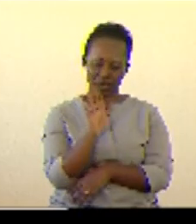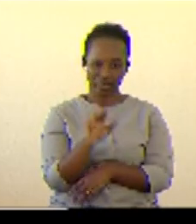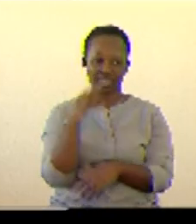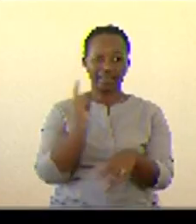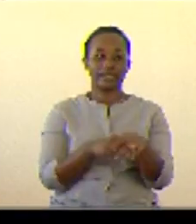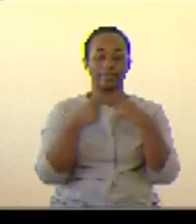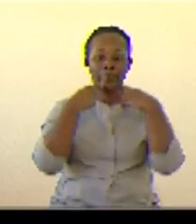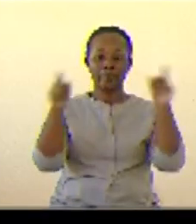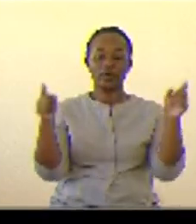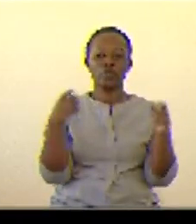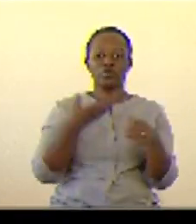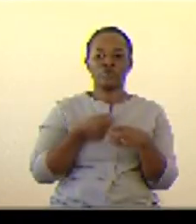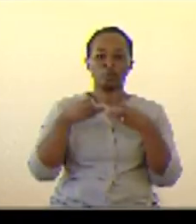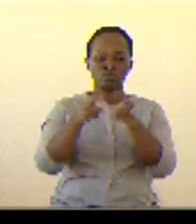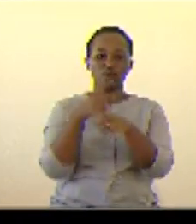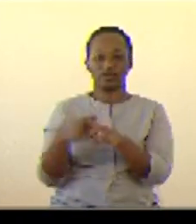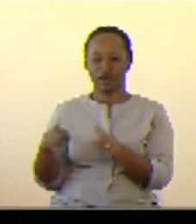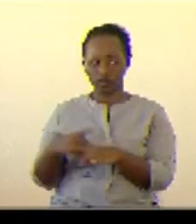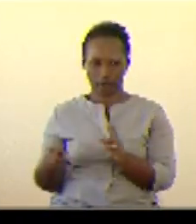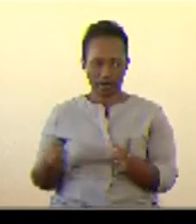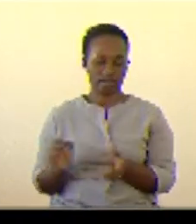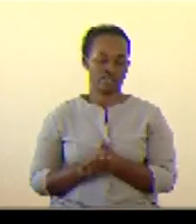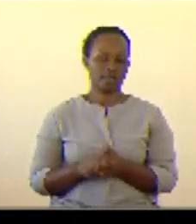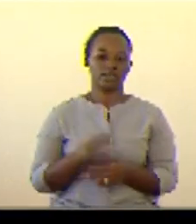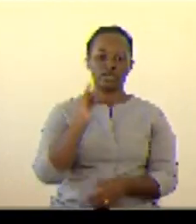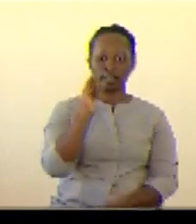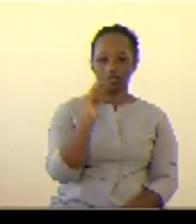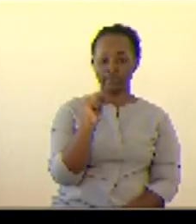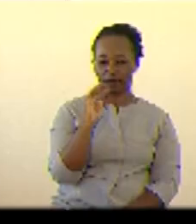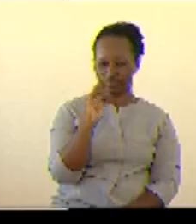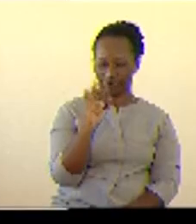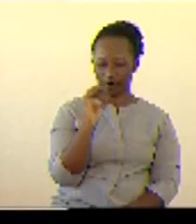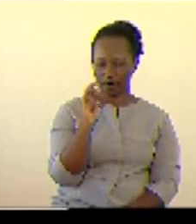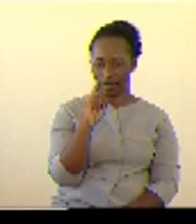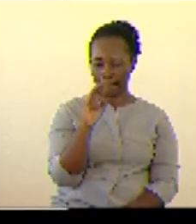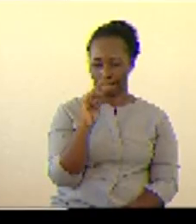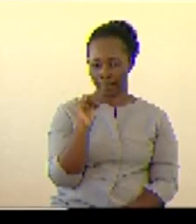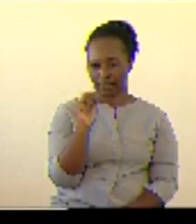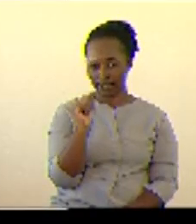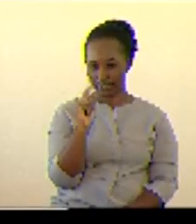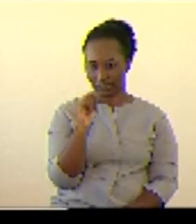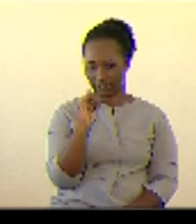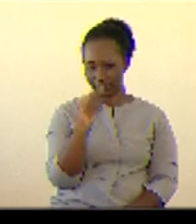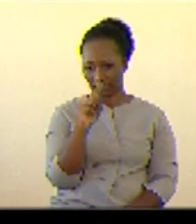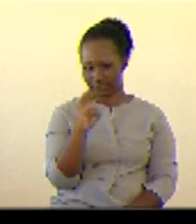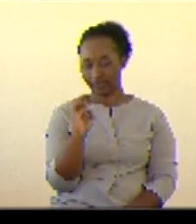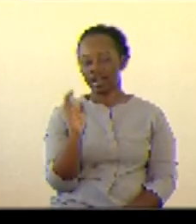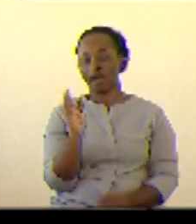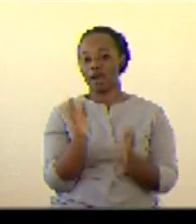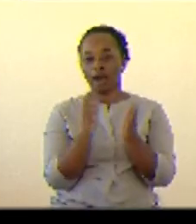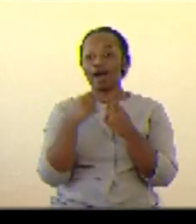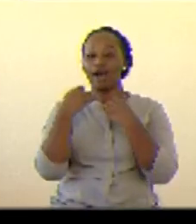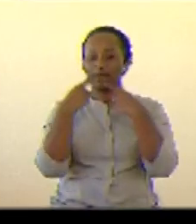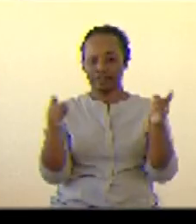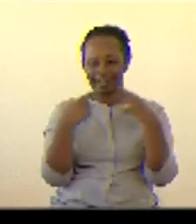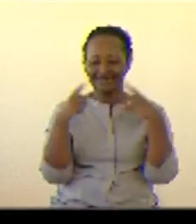we have informative advertising and persuasive advertising. So advertising helps to inform the public, to